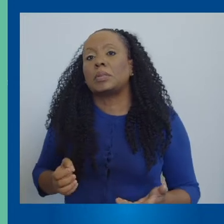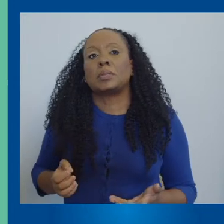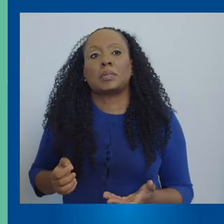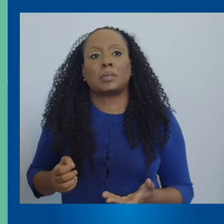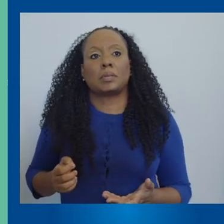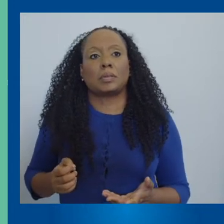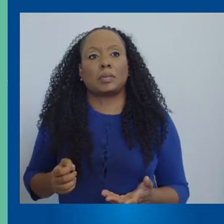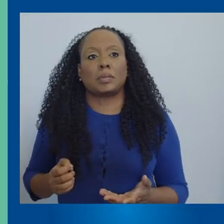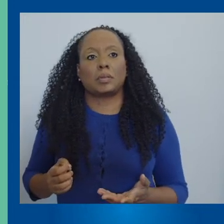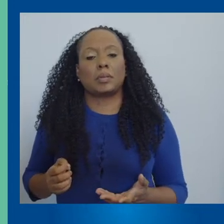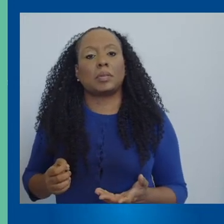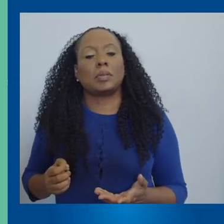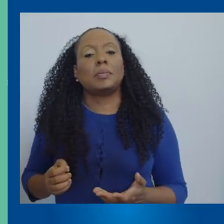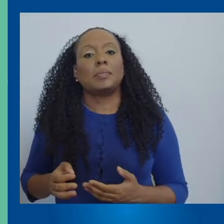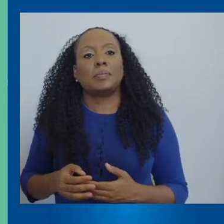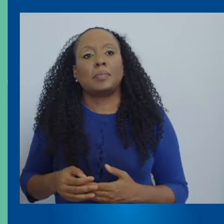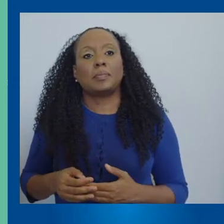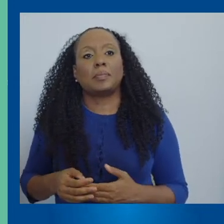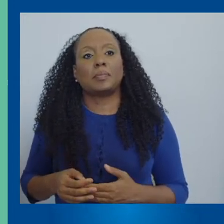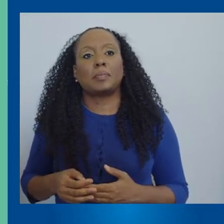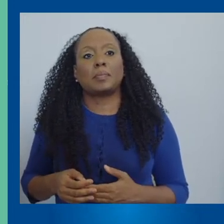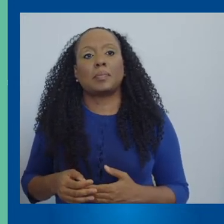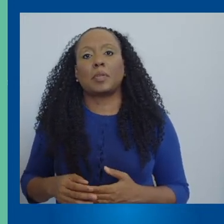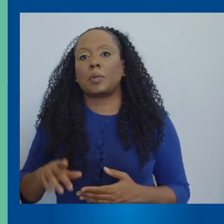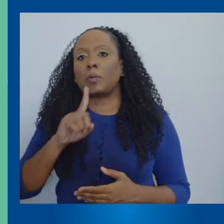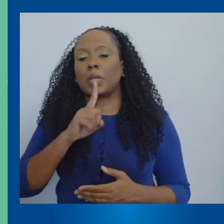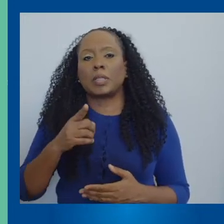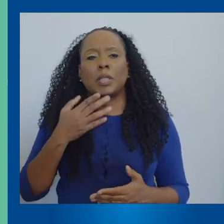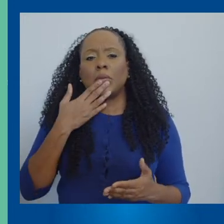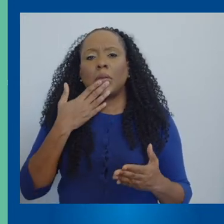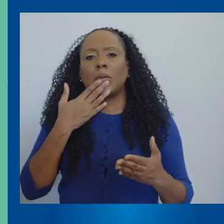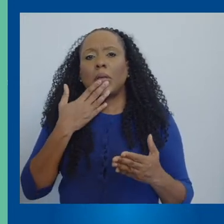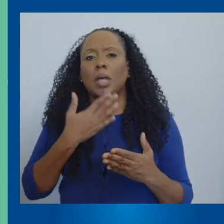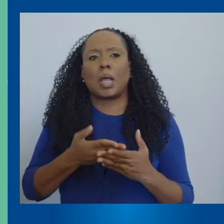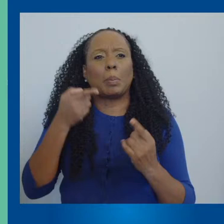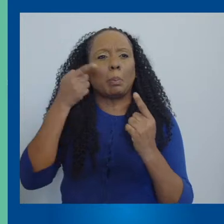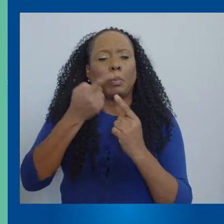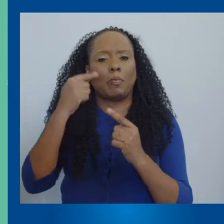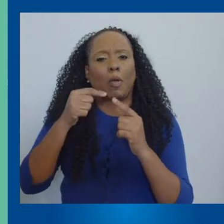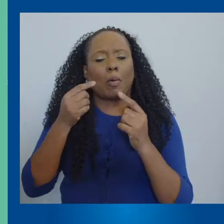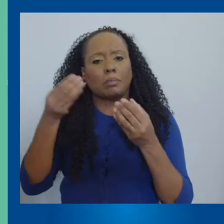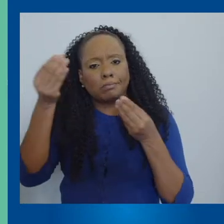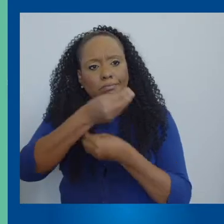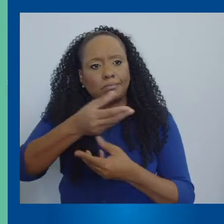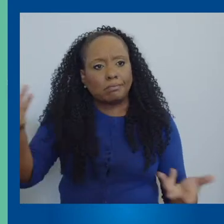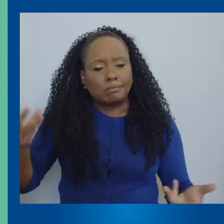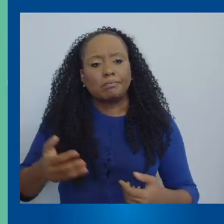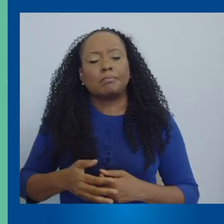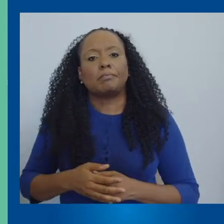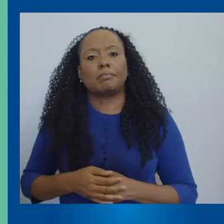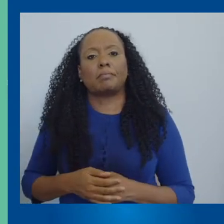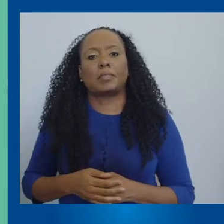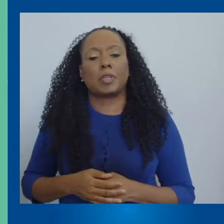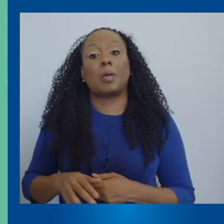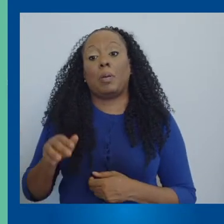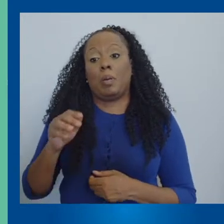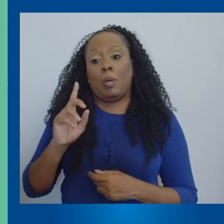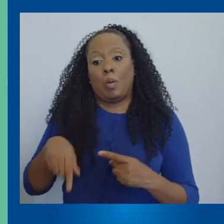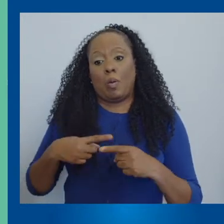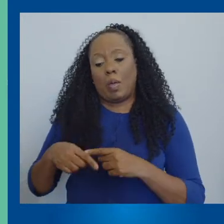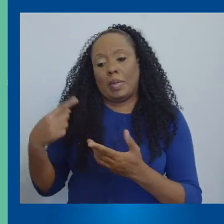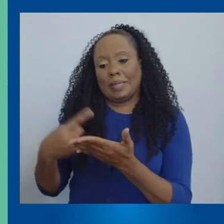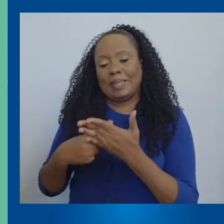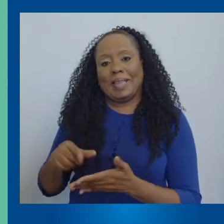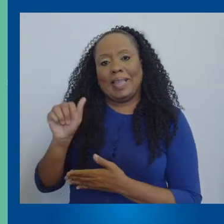potentially informative monitoring points. So as we think about antimicrobial resistance as a